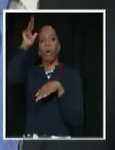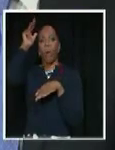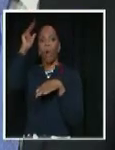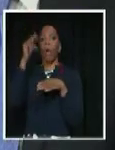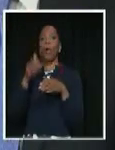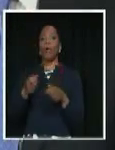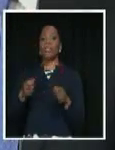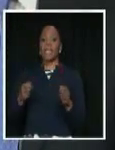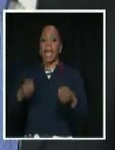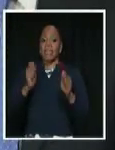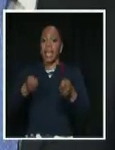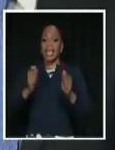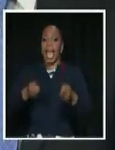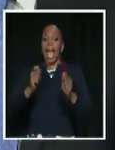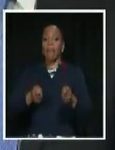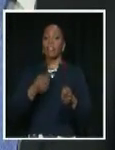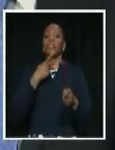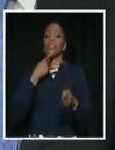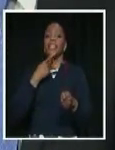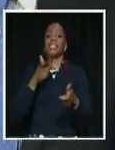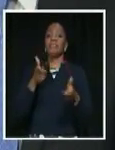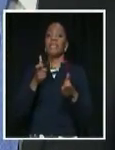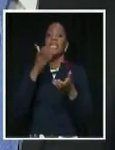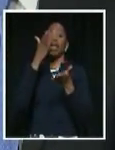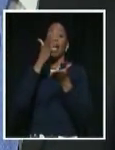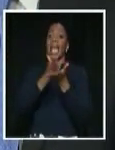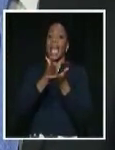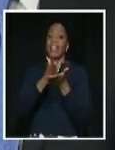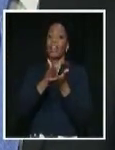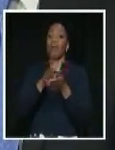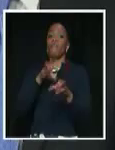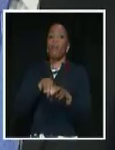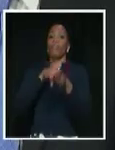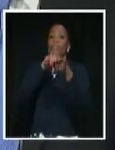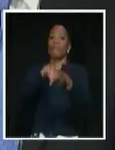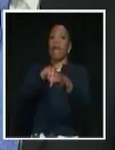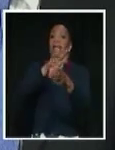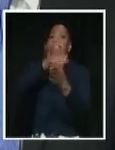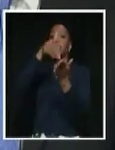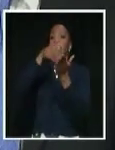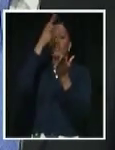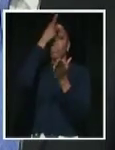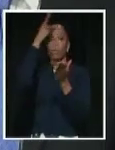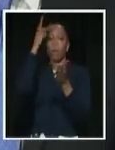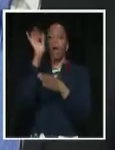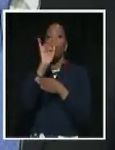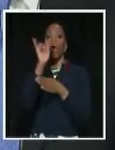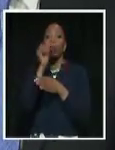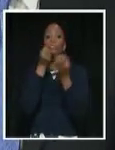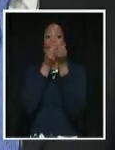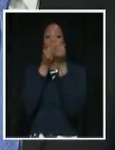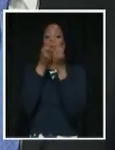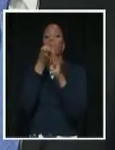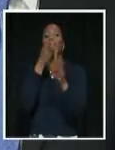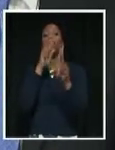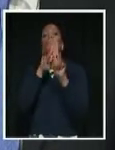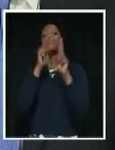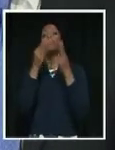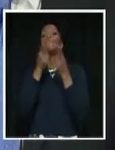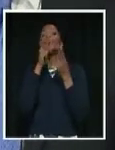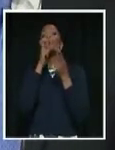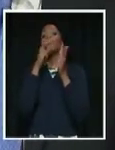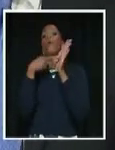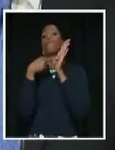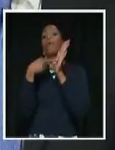for an immediate end to horse carriage rides in Central Park. You've also received support from the union that's representing the carriage